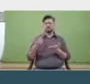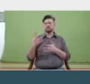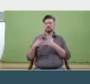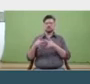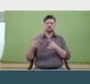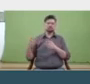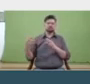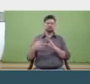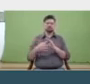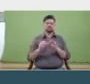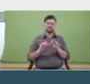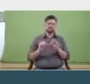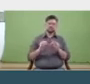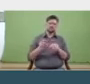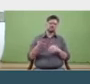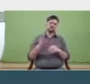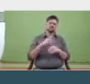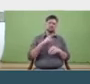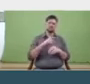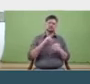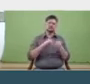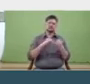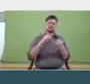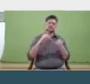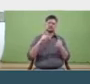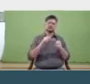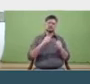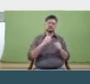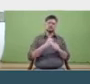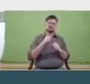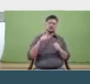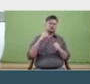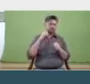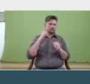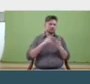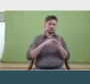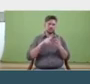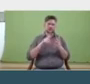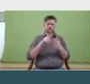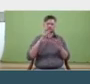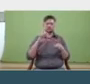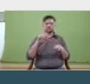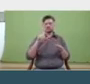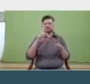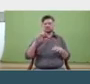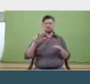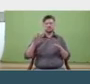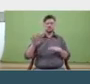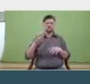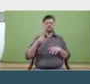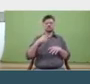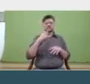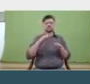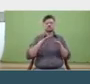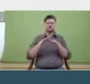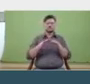uh scaglione in 1984 another collected essays volume spoken standard norms are established on the basis